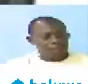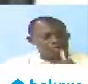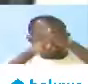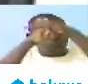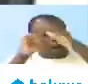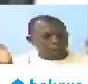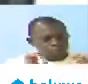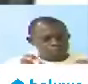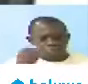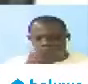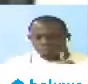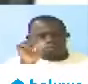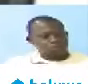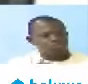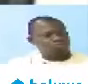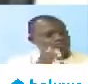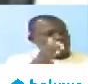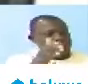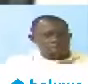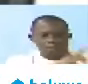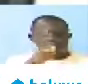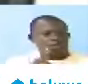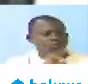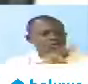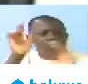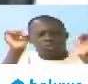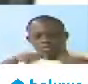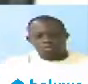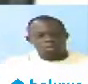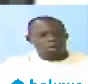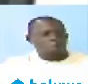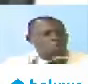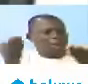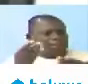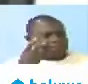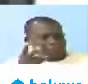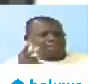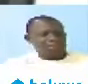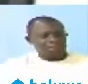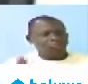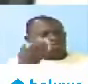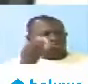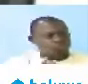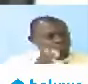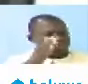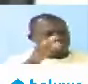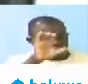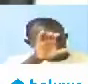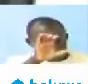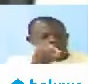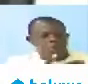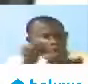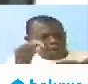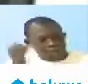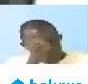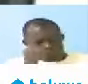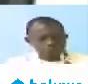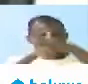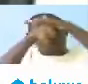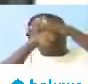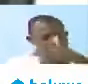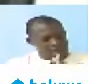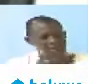him, we wouldn't have gone through their country. The reason for us to go through their country is they